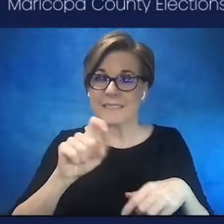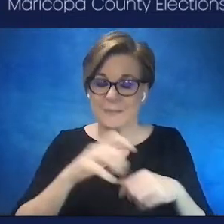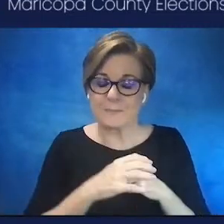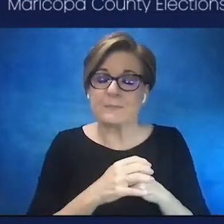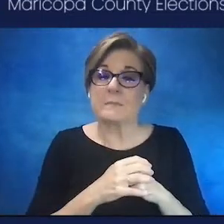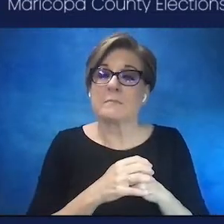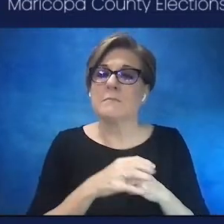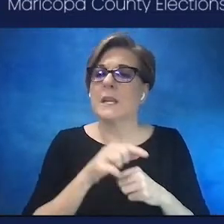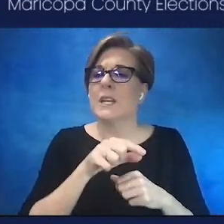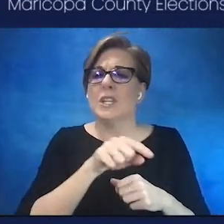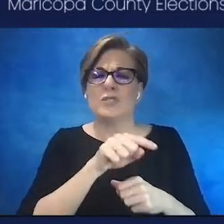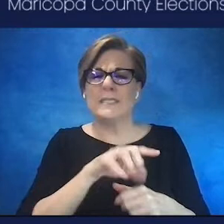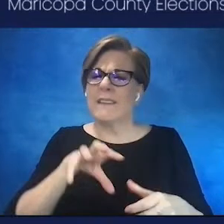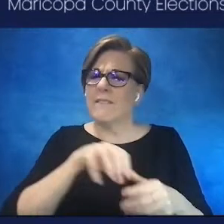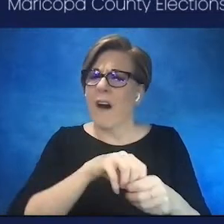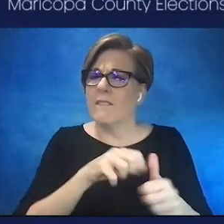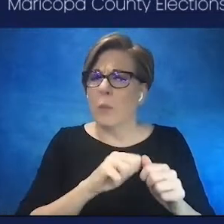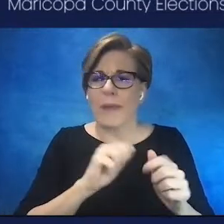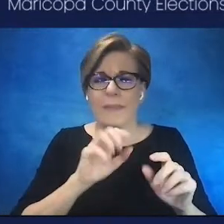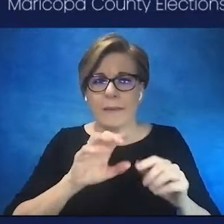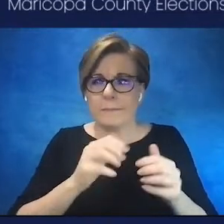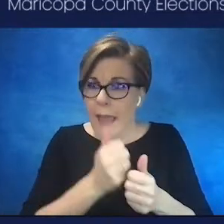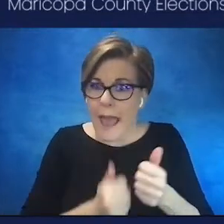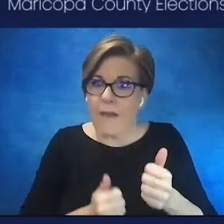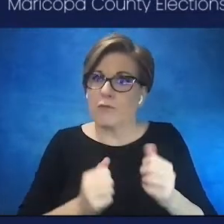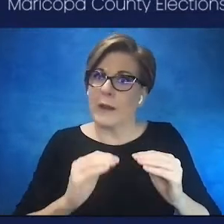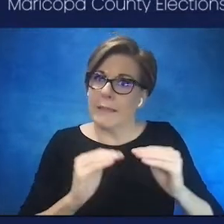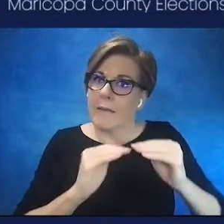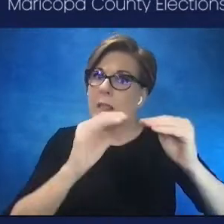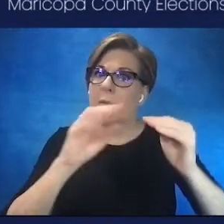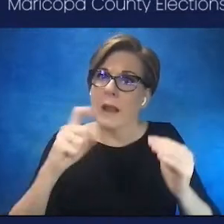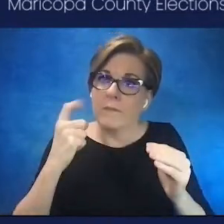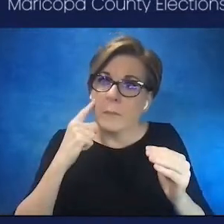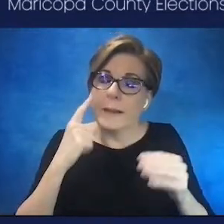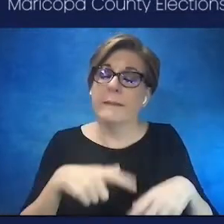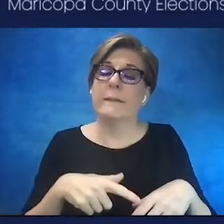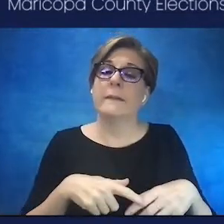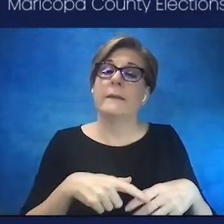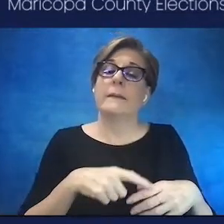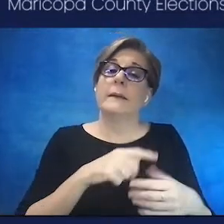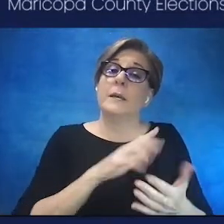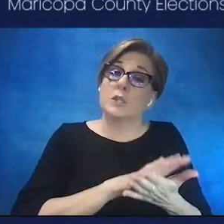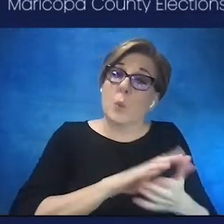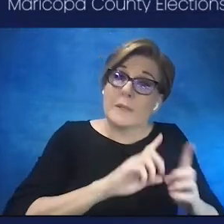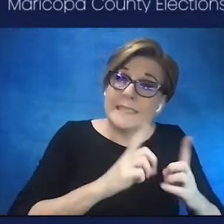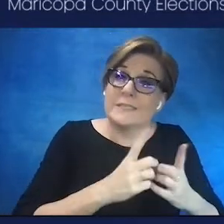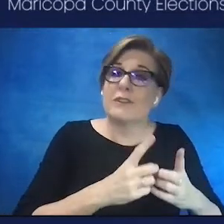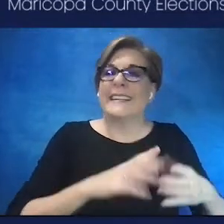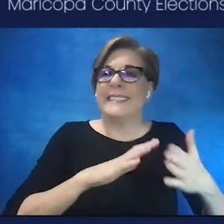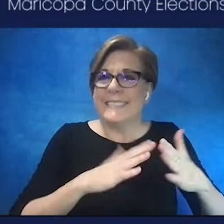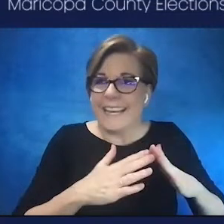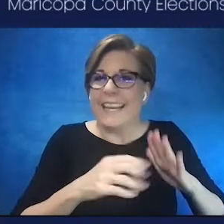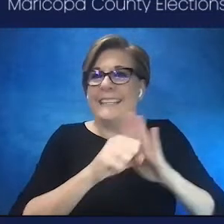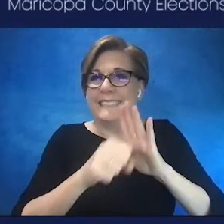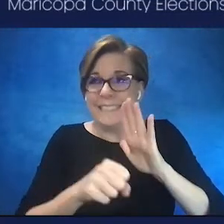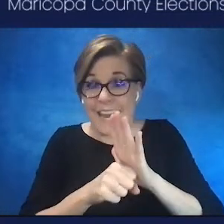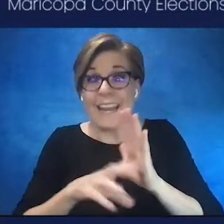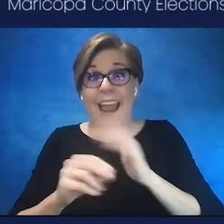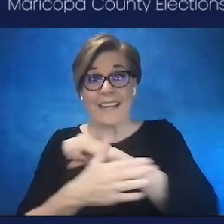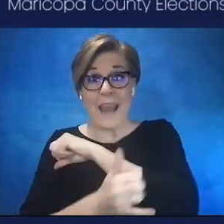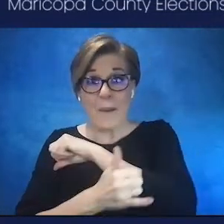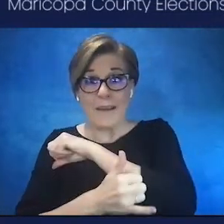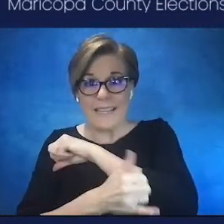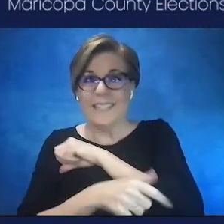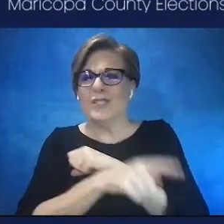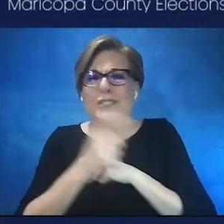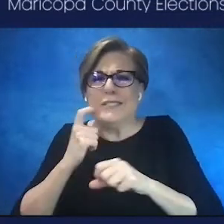area. She's served at all levels of government, including city, state, school district, and county. Jennifer recently joined our